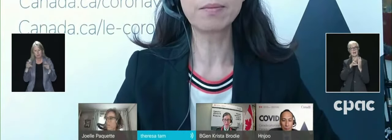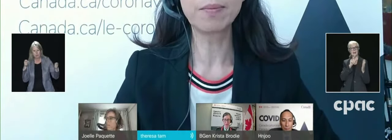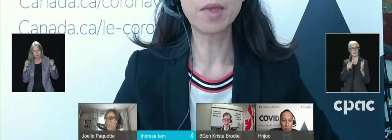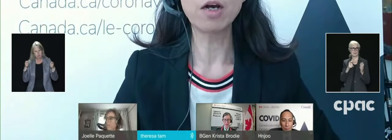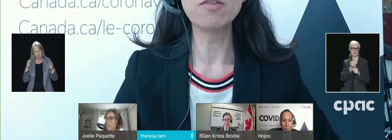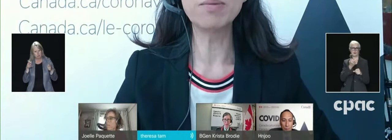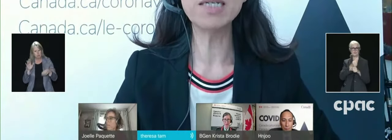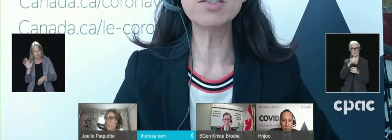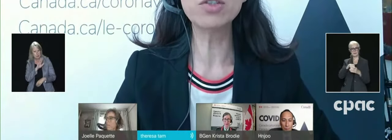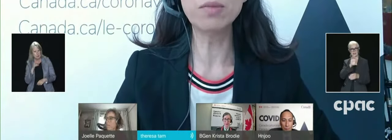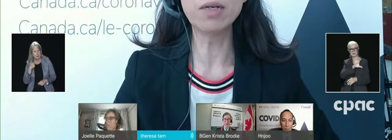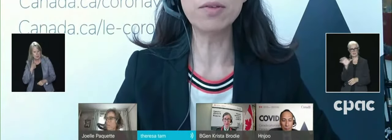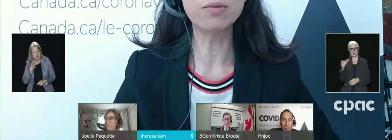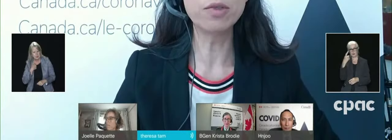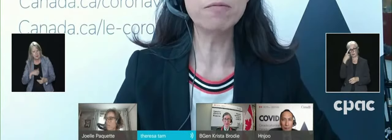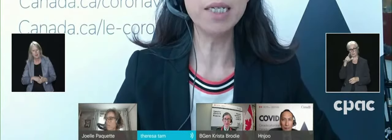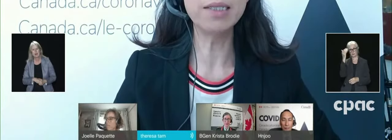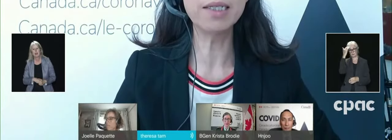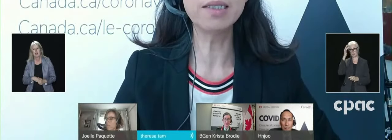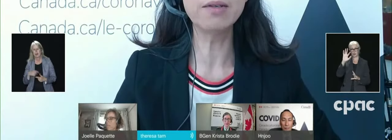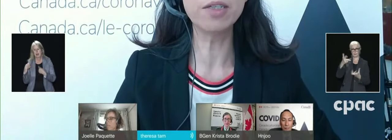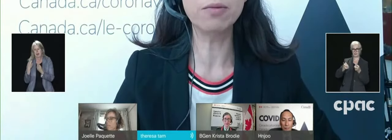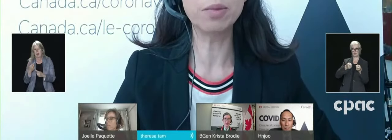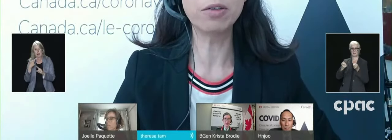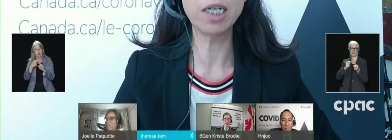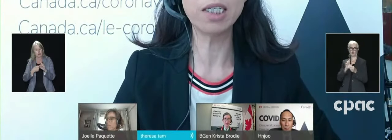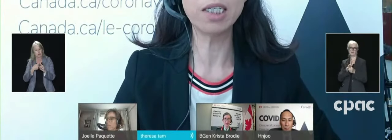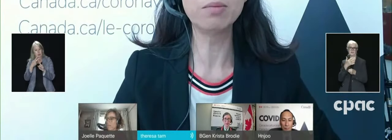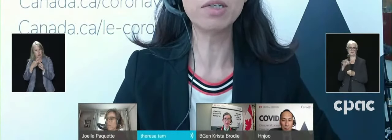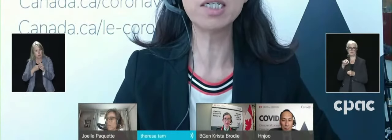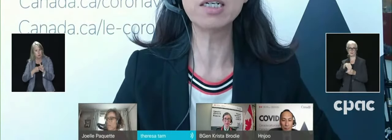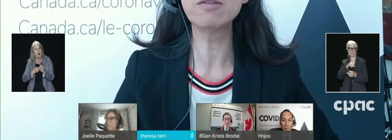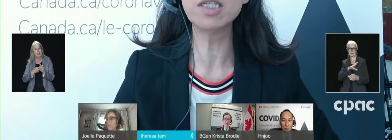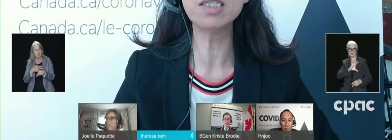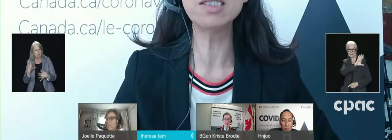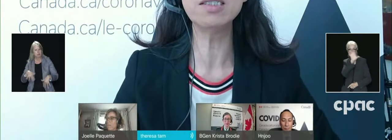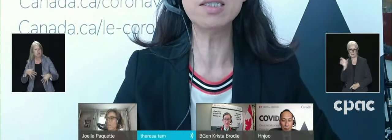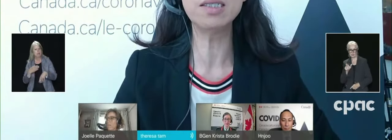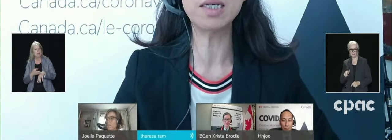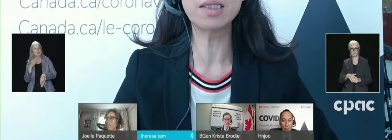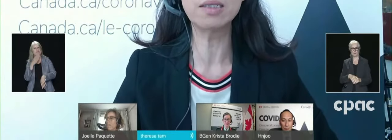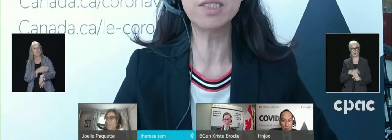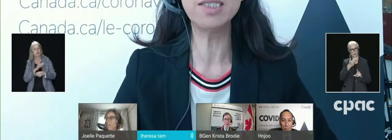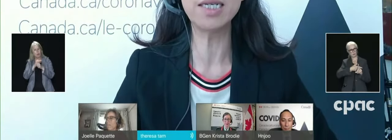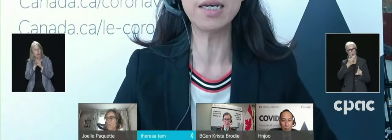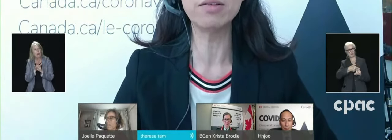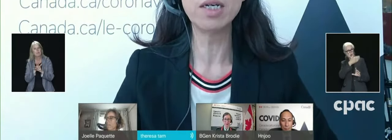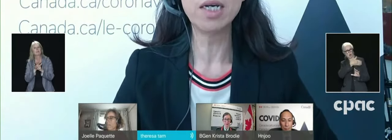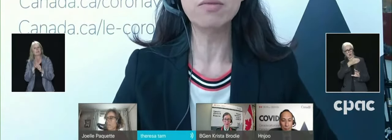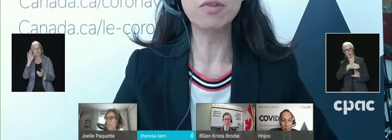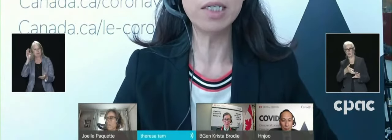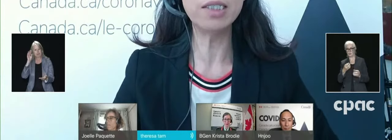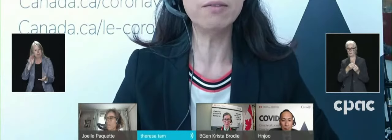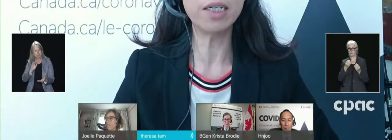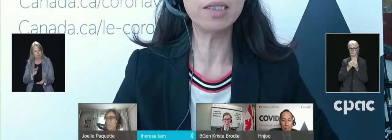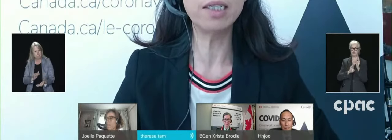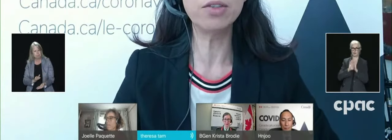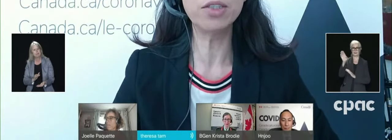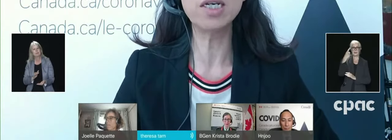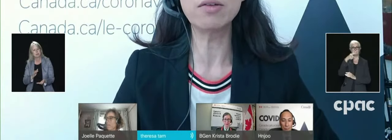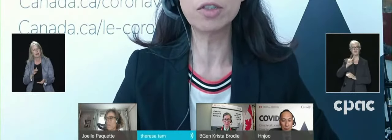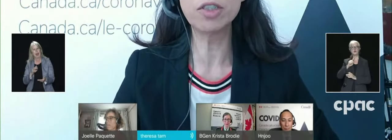Canada. Over the past 2 months, we've made significant progress in bringing COVID-19 disease activity down and